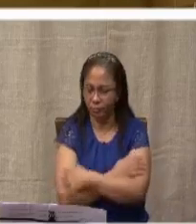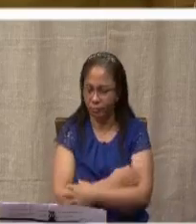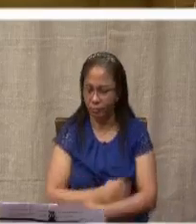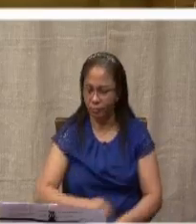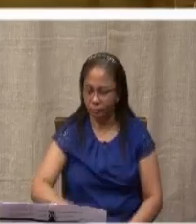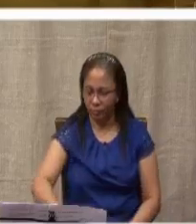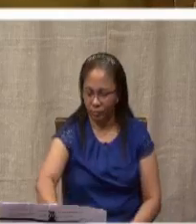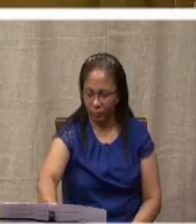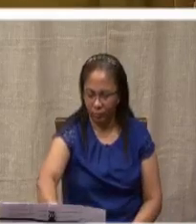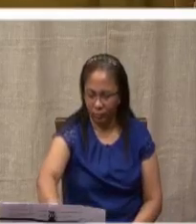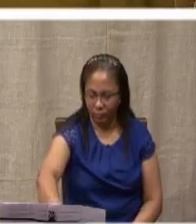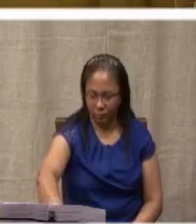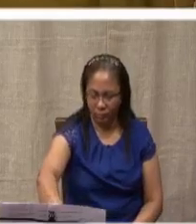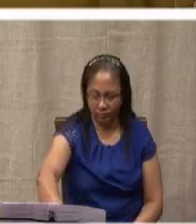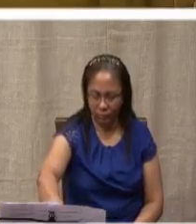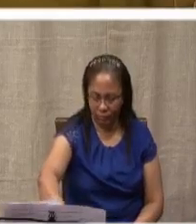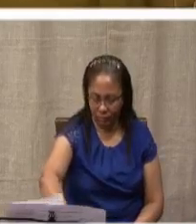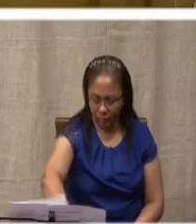lord